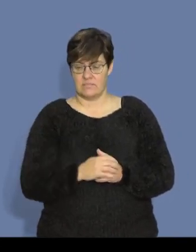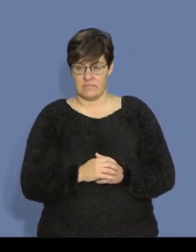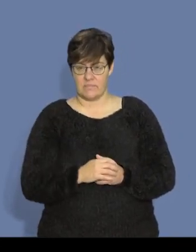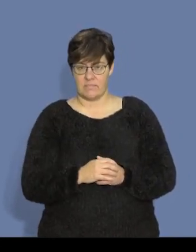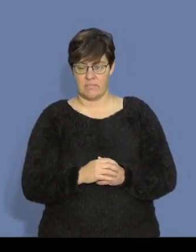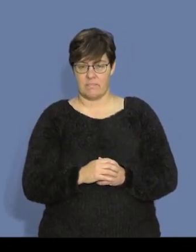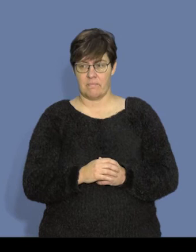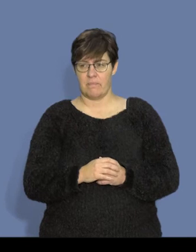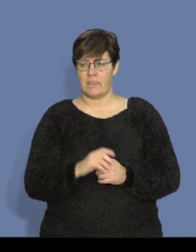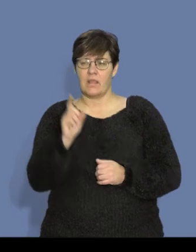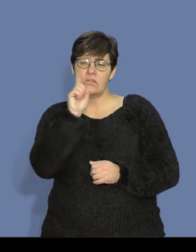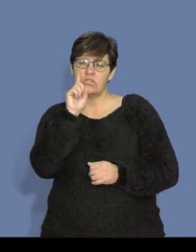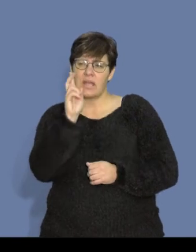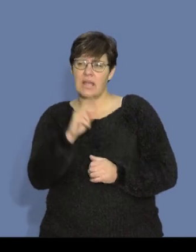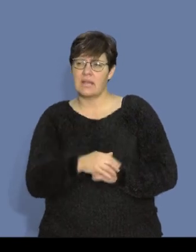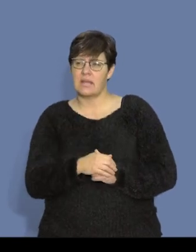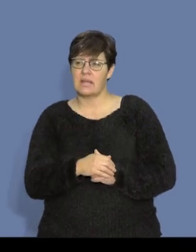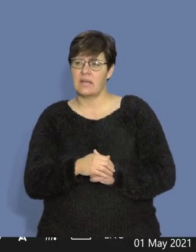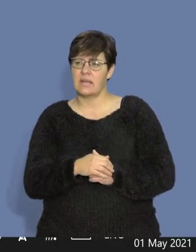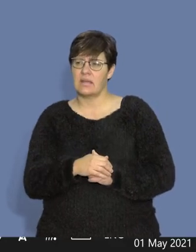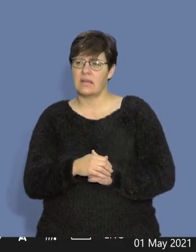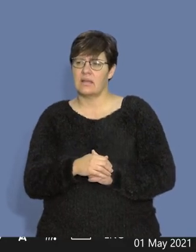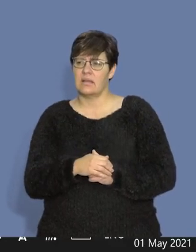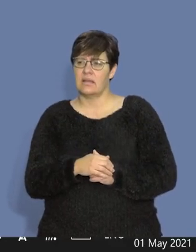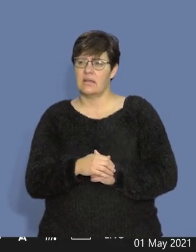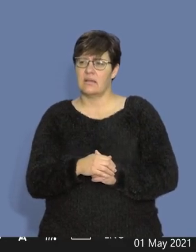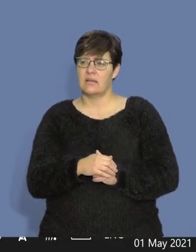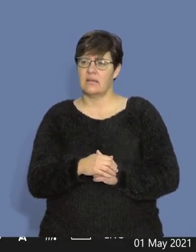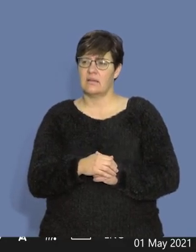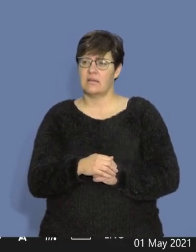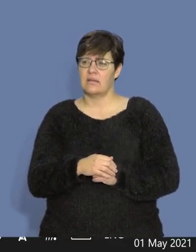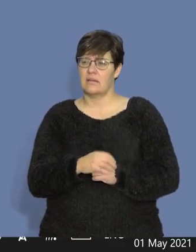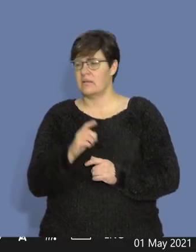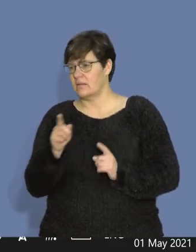184,867.5. Right? Let's just check that figure one more time there. There we go,